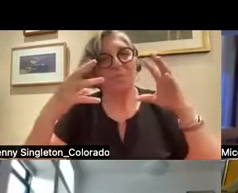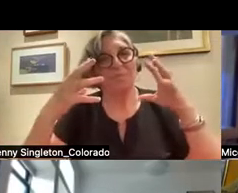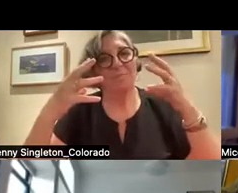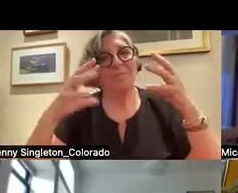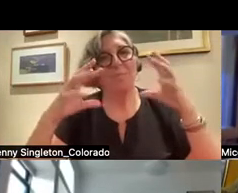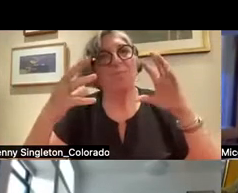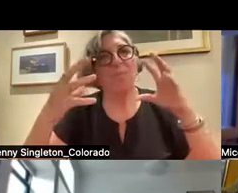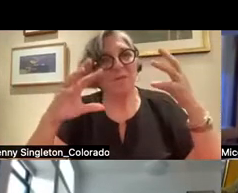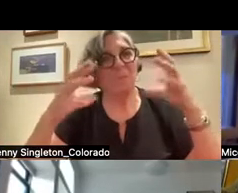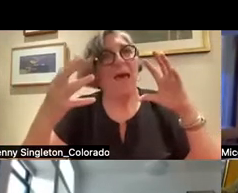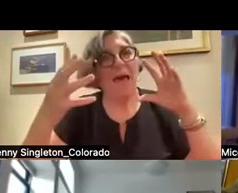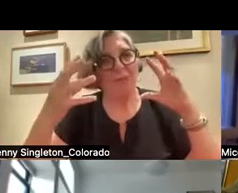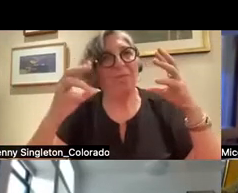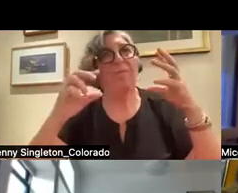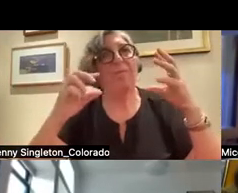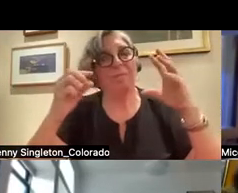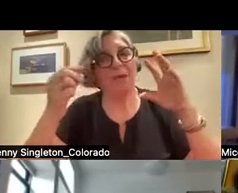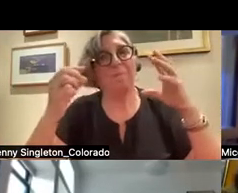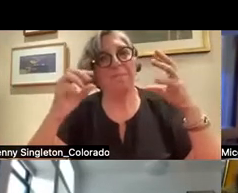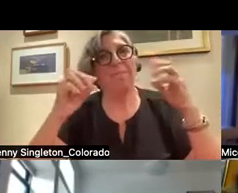internal movement or path